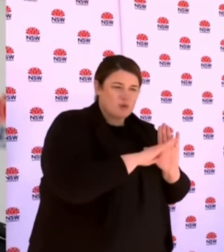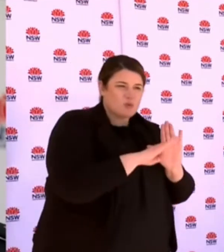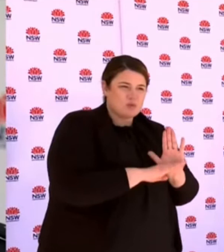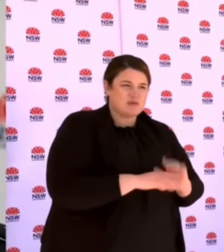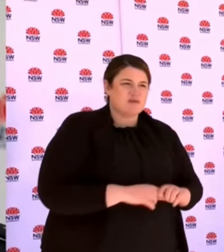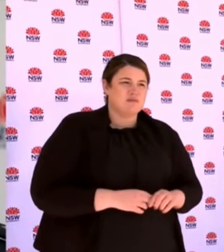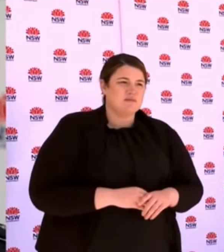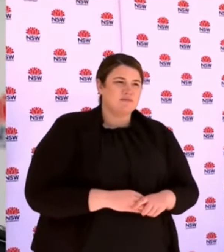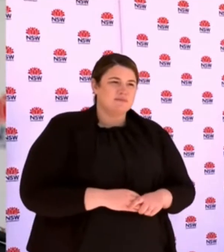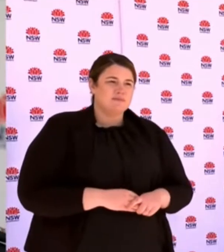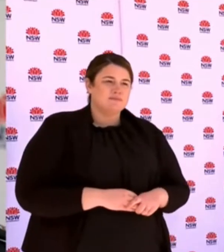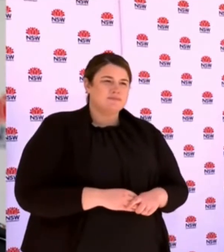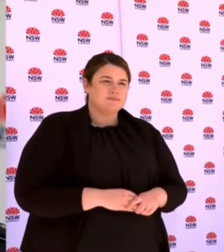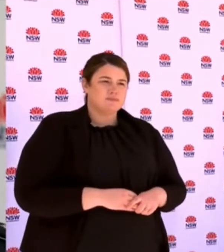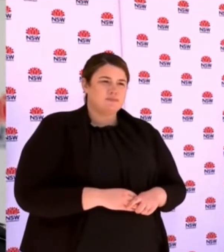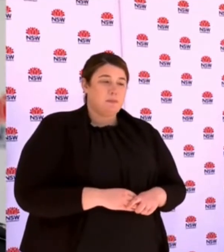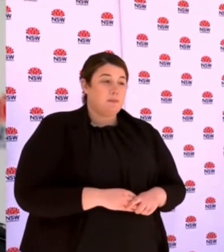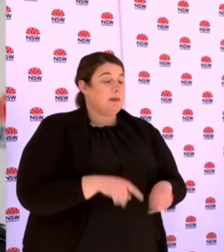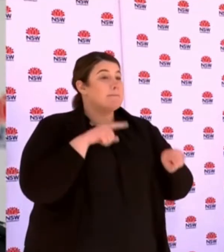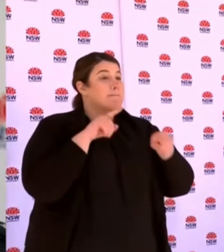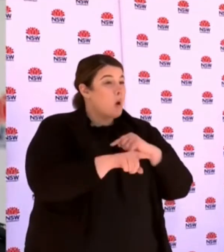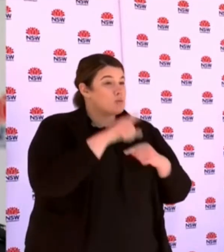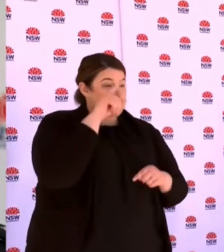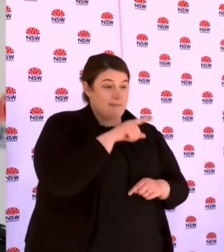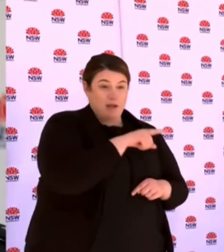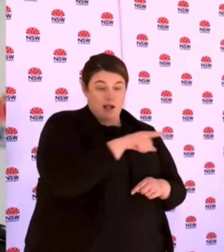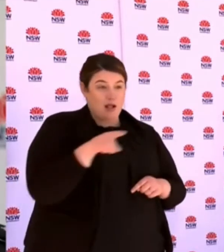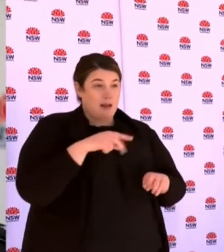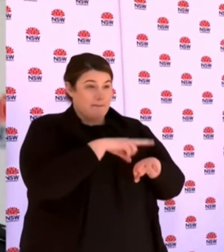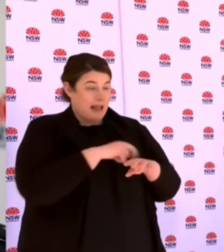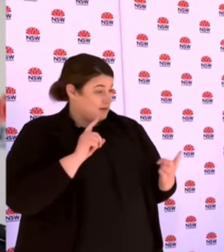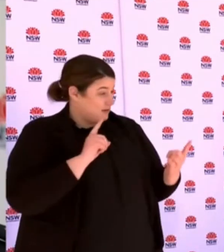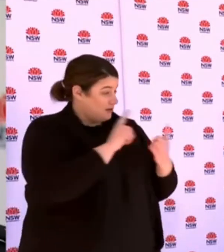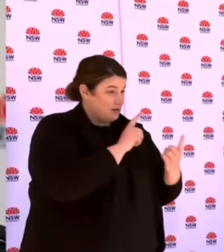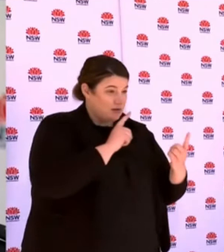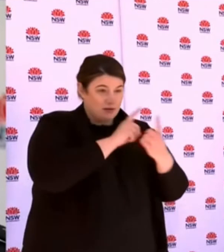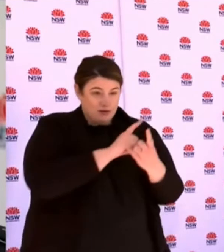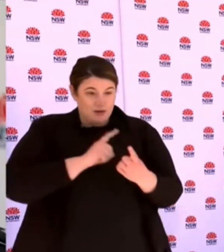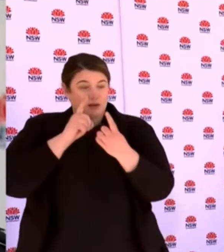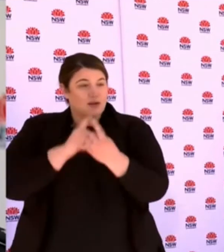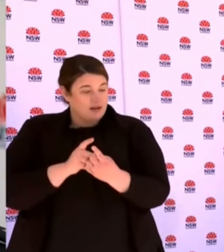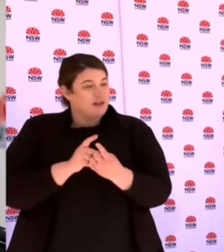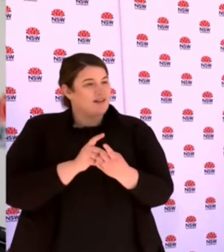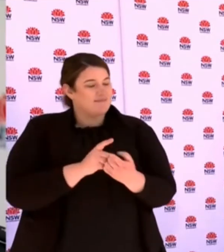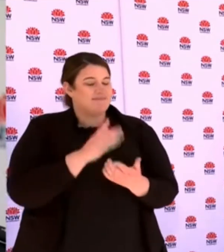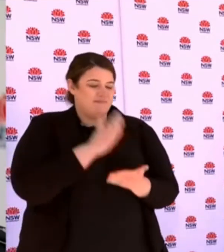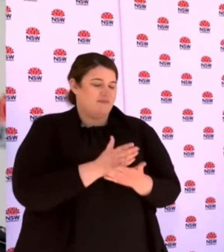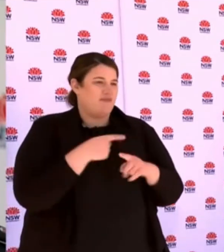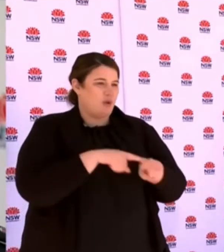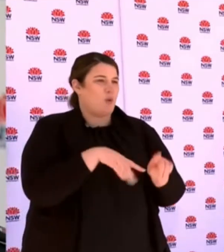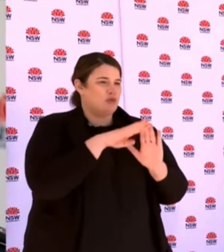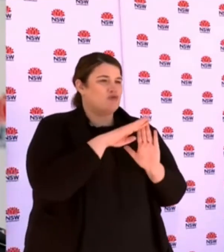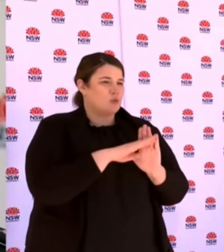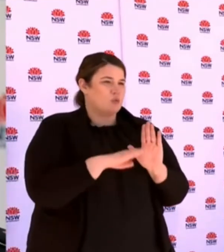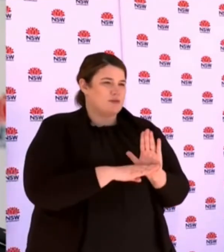orders. And what I would say here today is that the vast majority of people that police come into right across this state do the